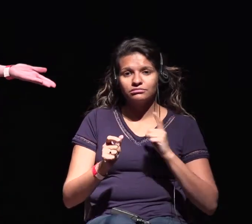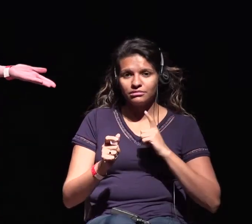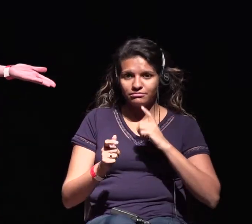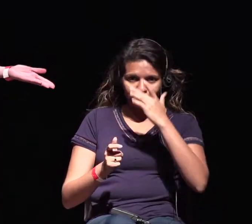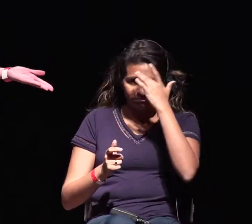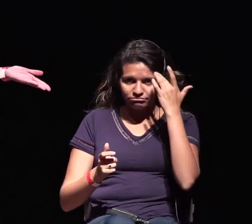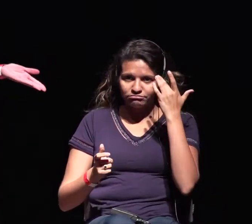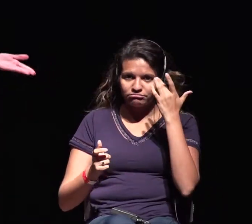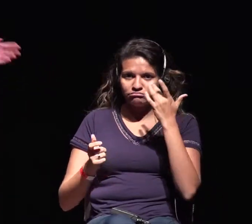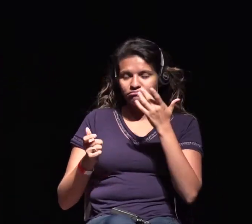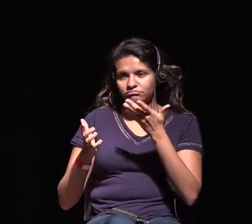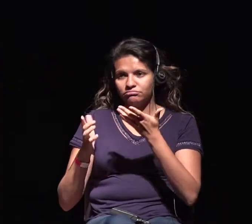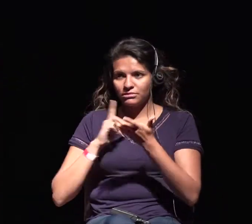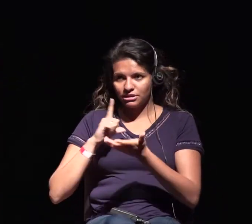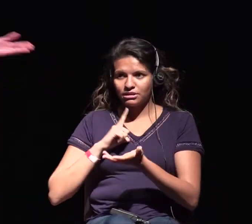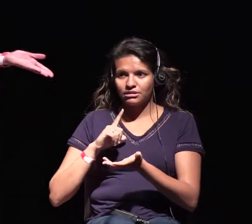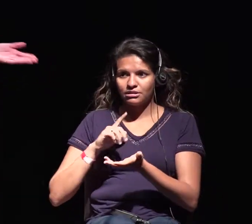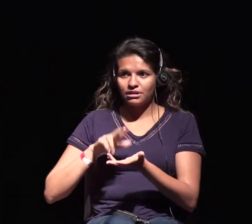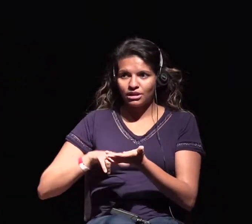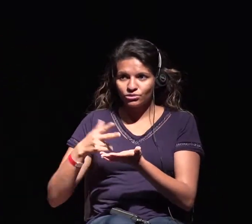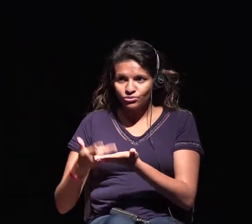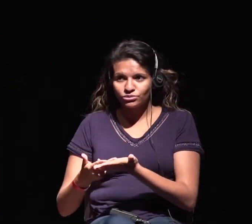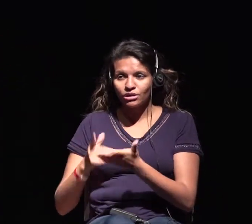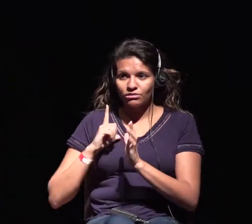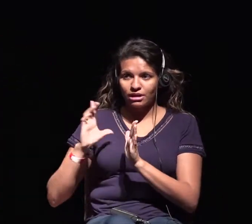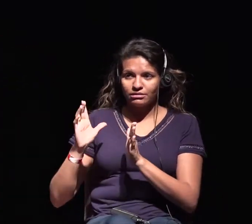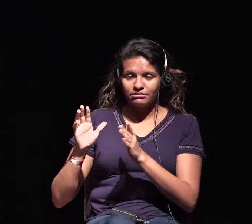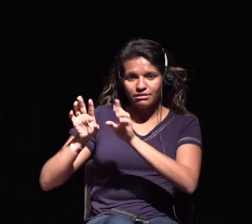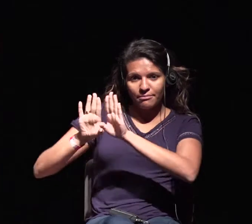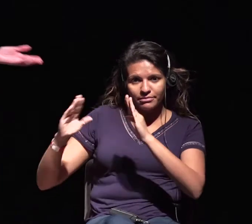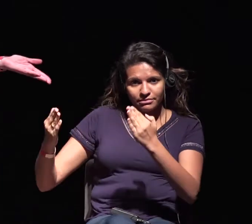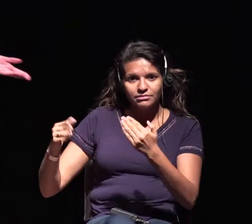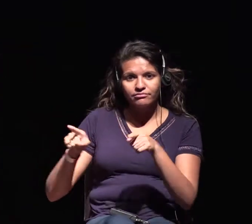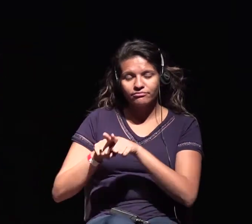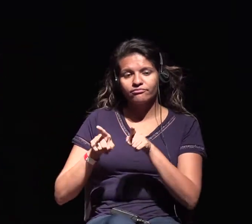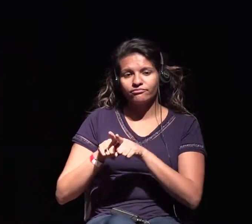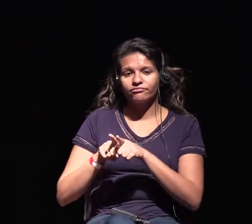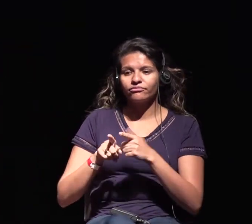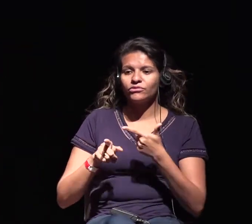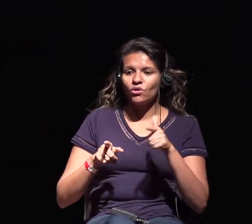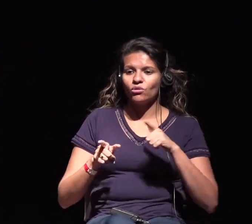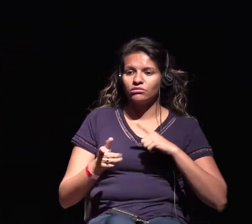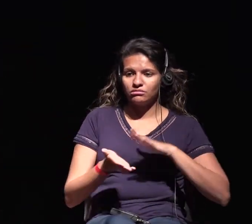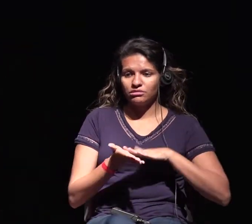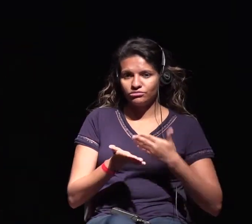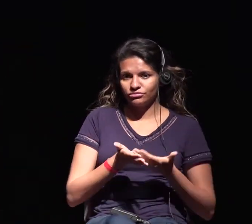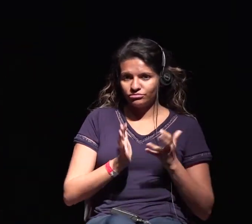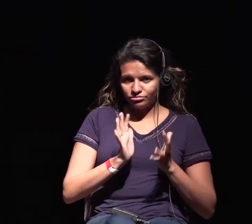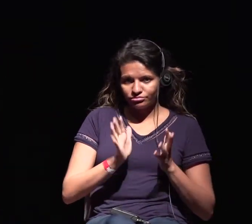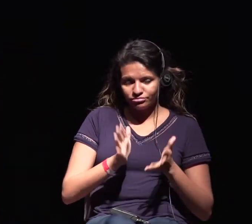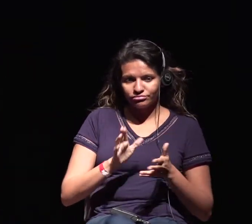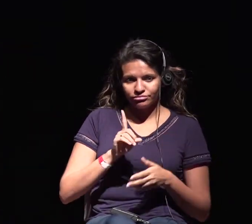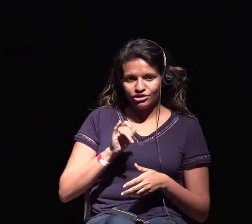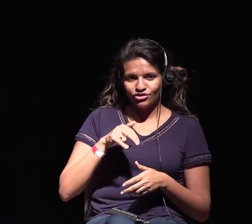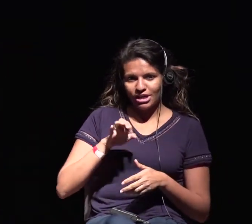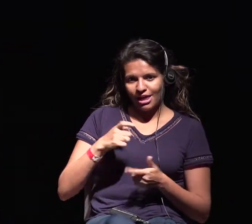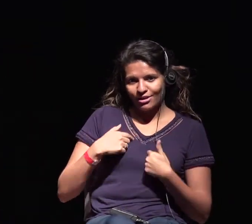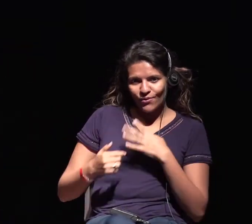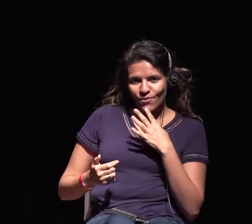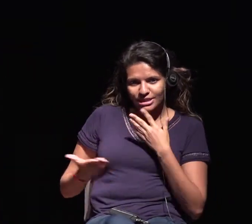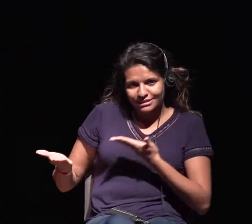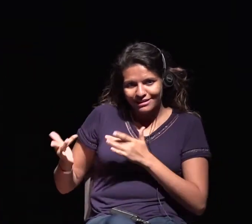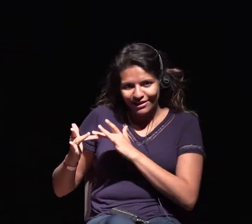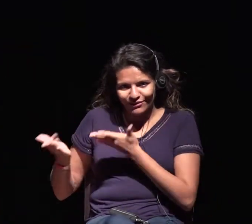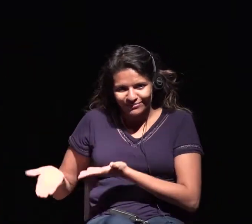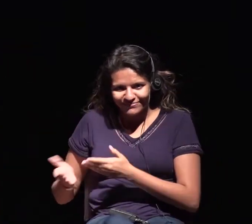well as those who have been with us translating into sign language, including Gianni, who I just met. This